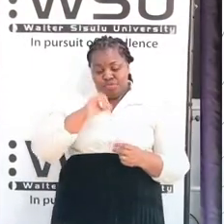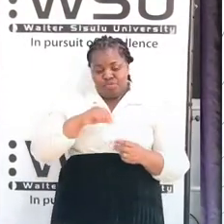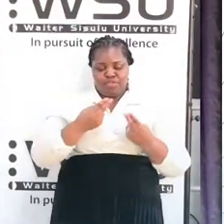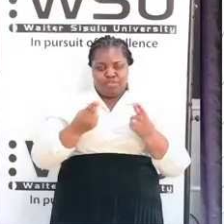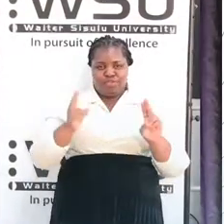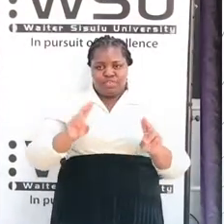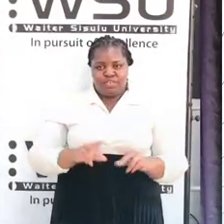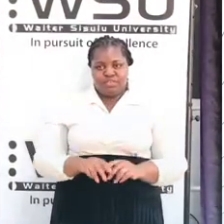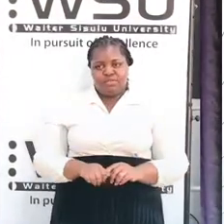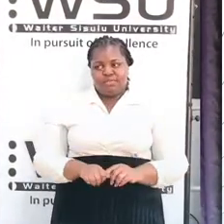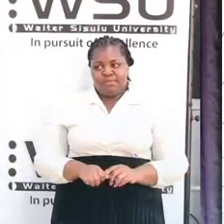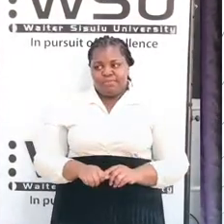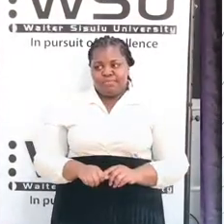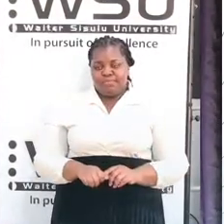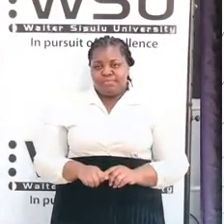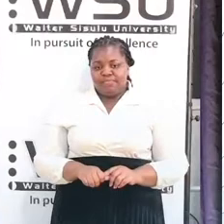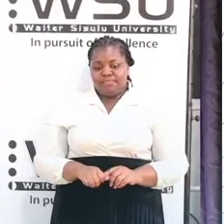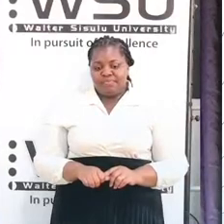this university